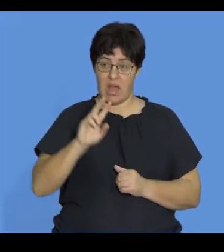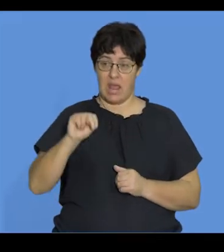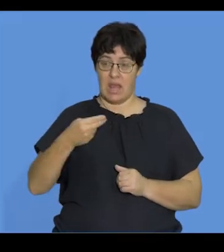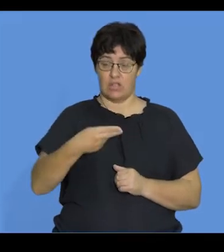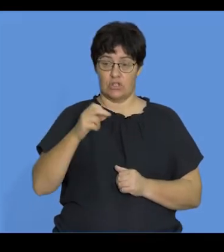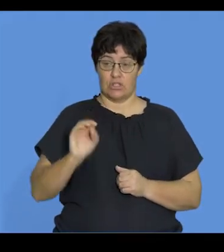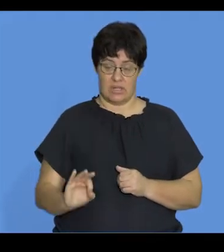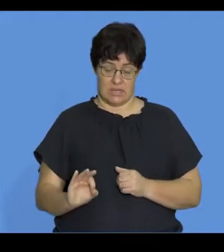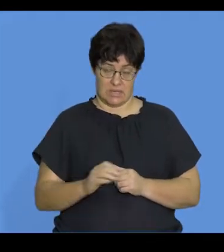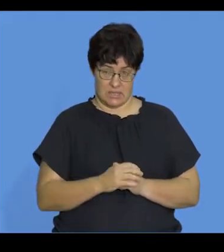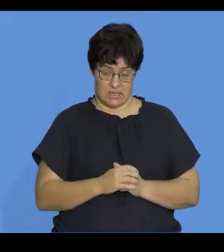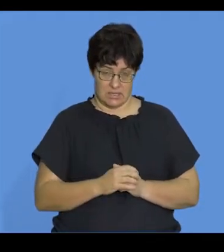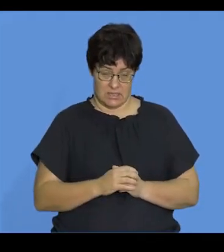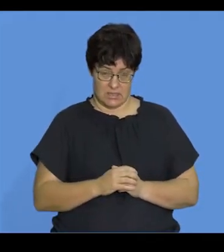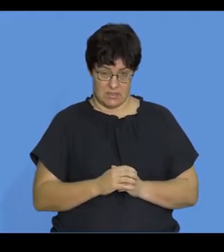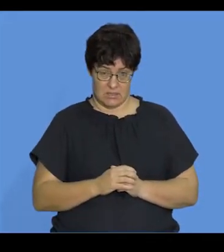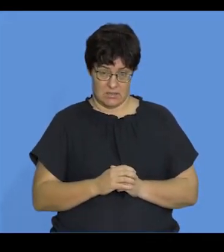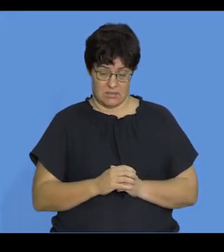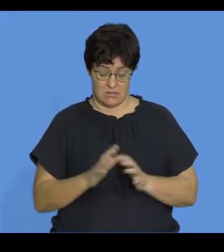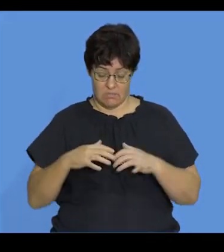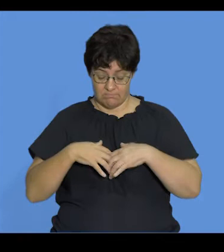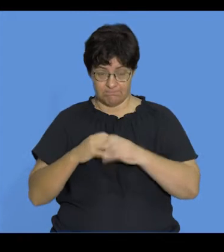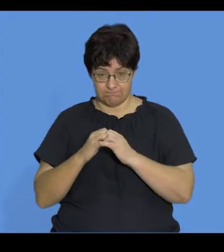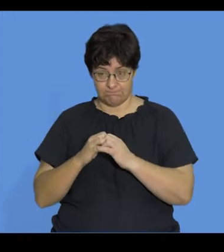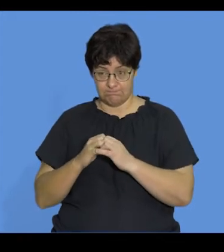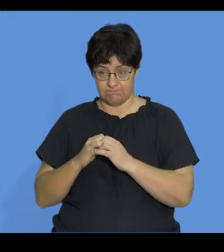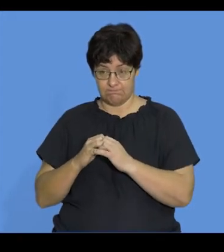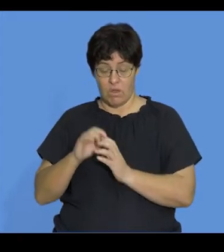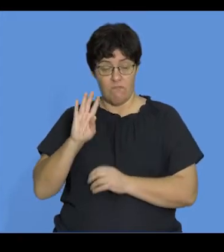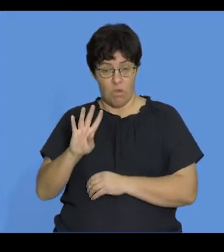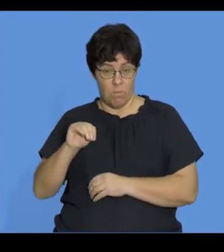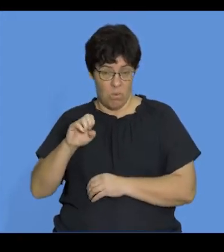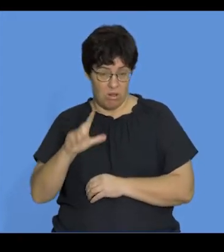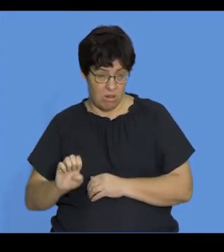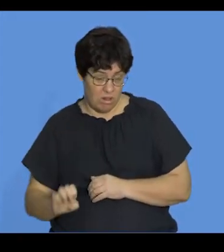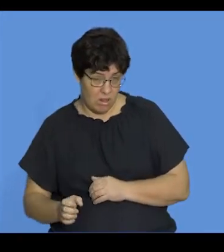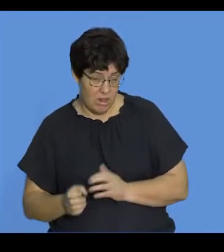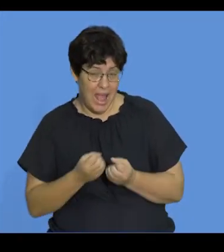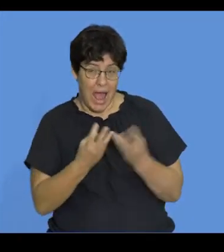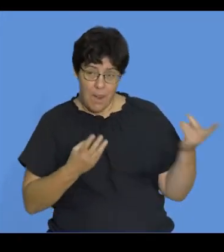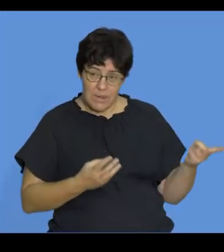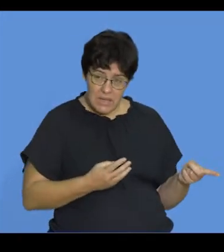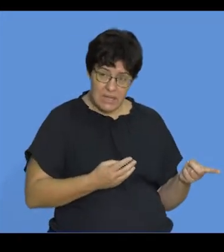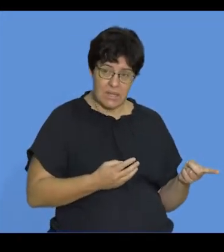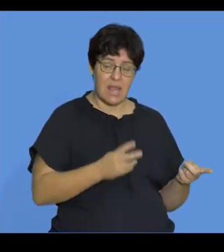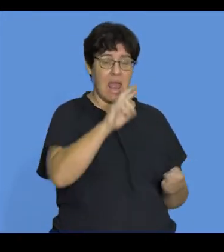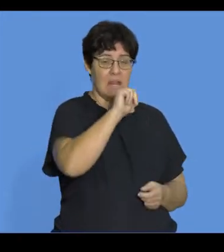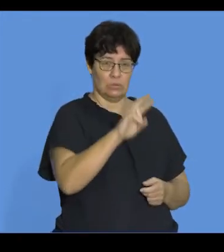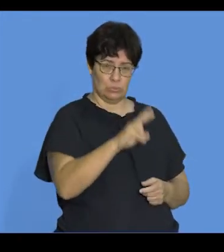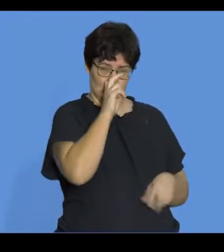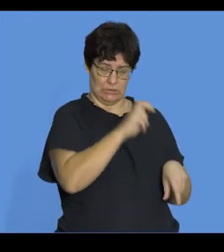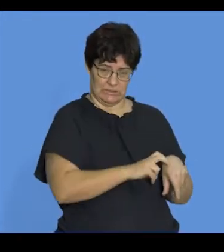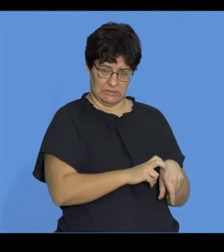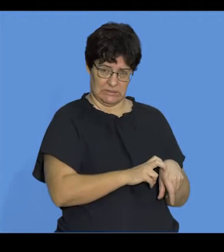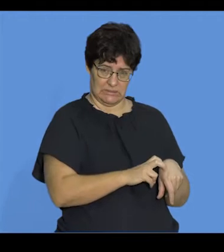that are formed. Okay, to form 4 moles, how many moles of nitrogen are needed? If